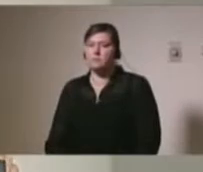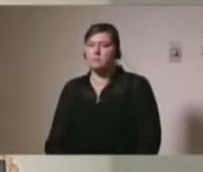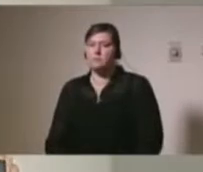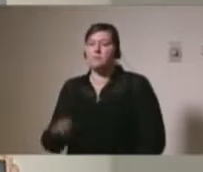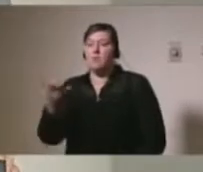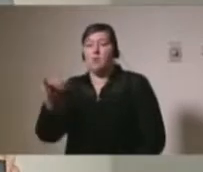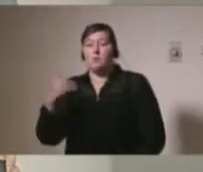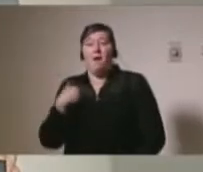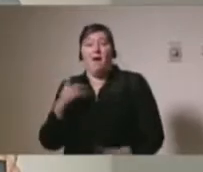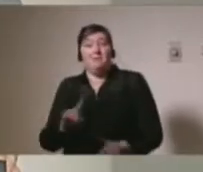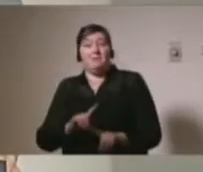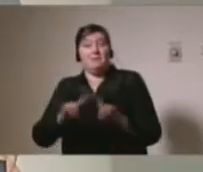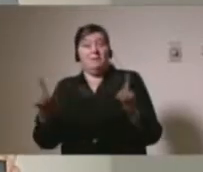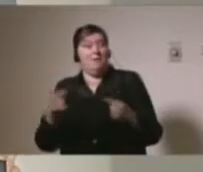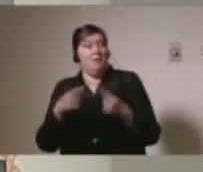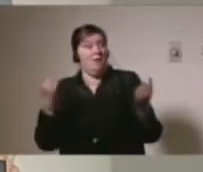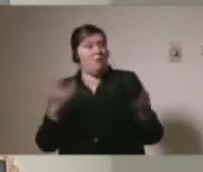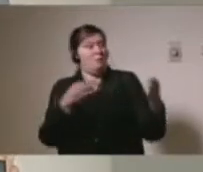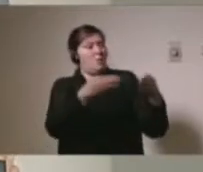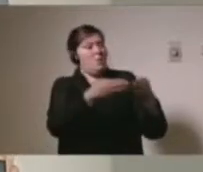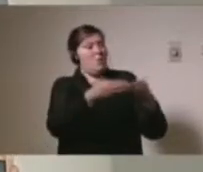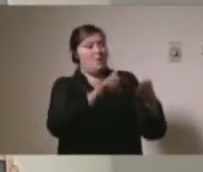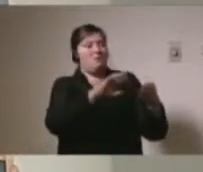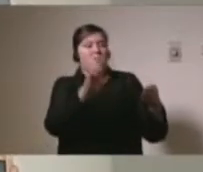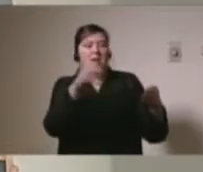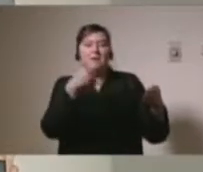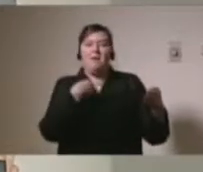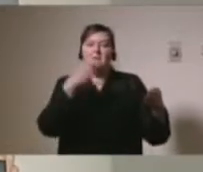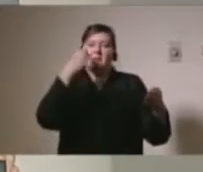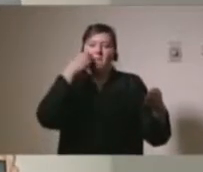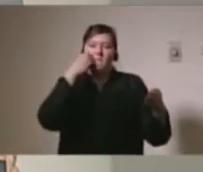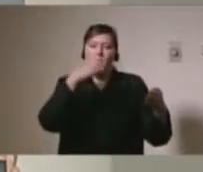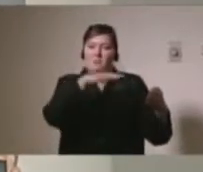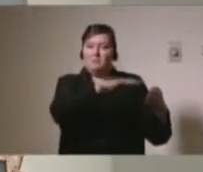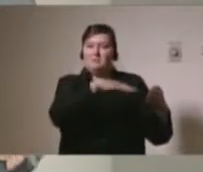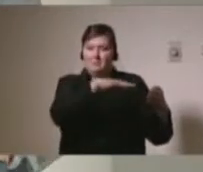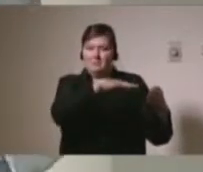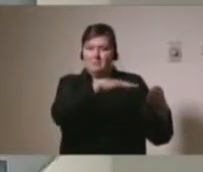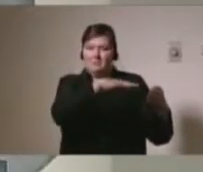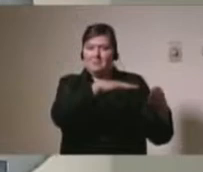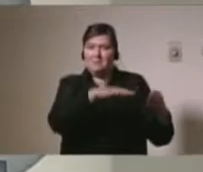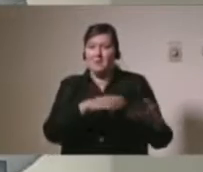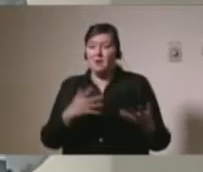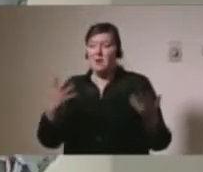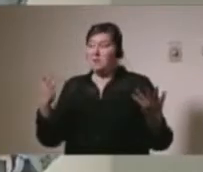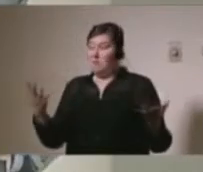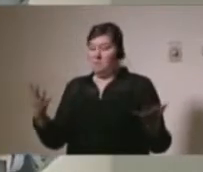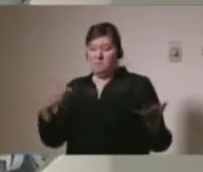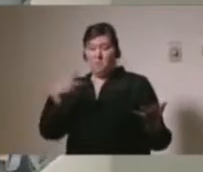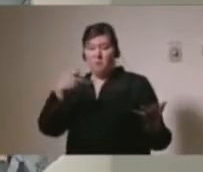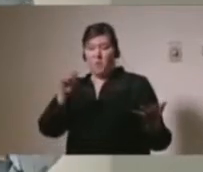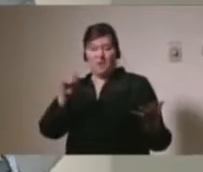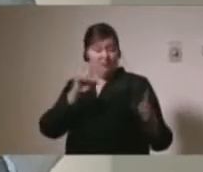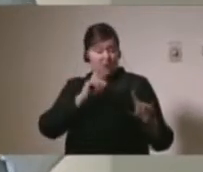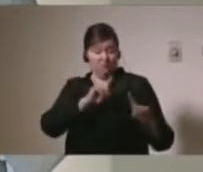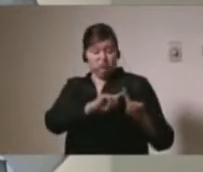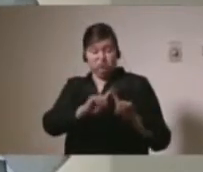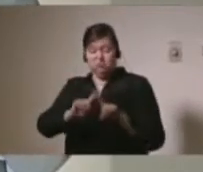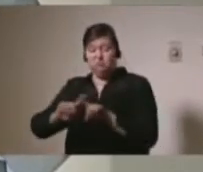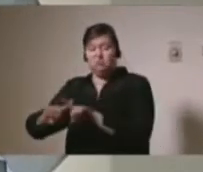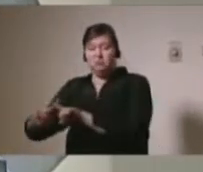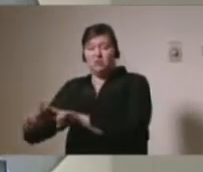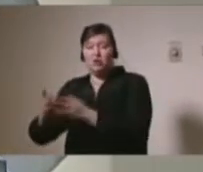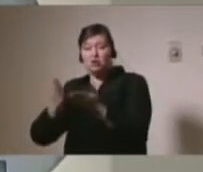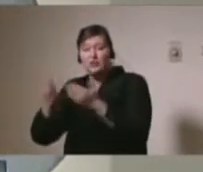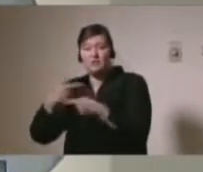telephone corner. So today, the post office is a small supermarket of services and